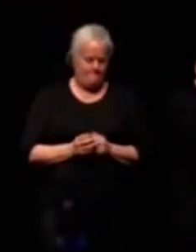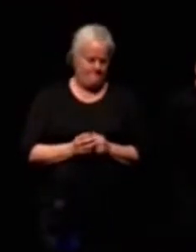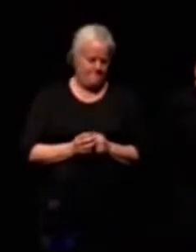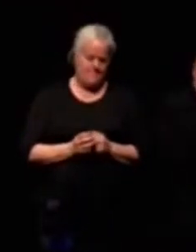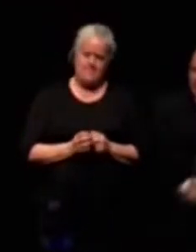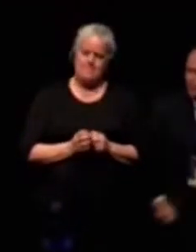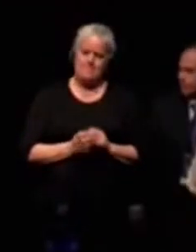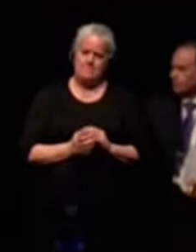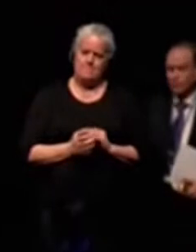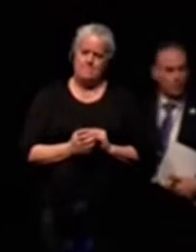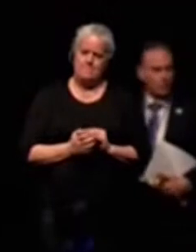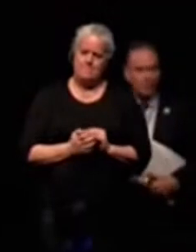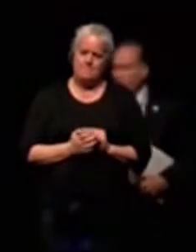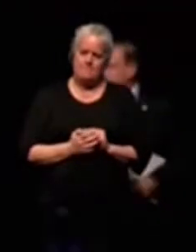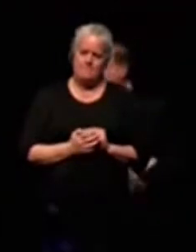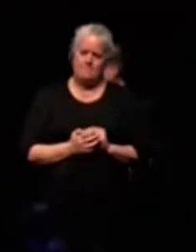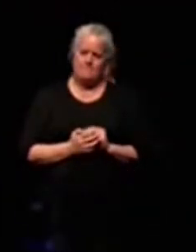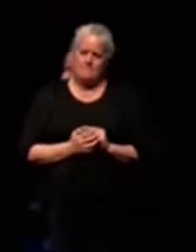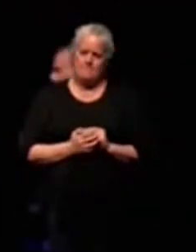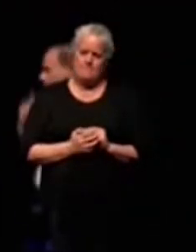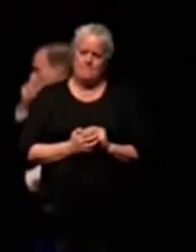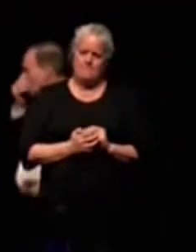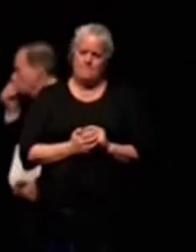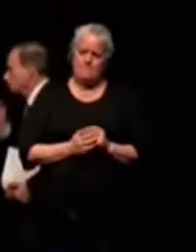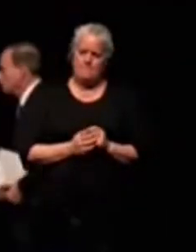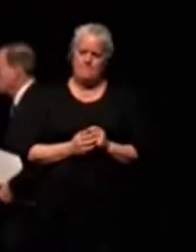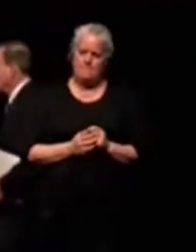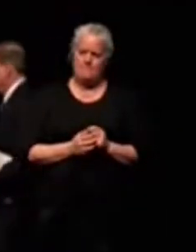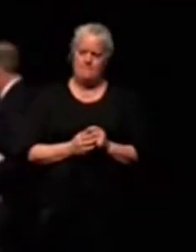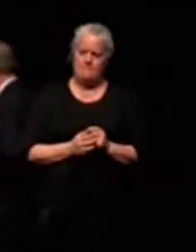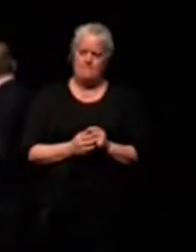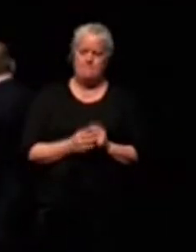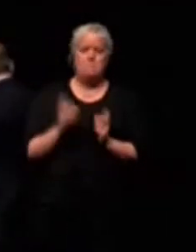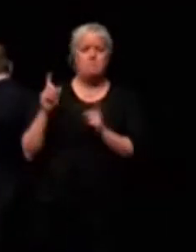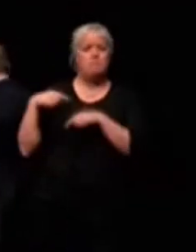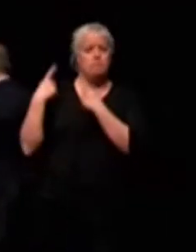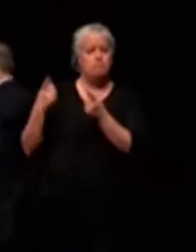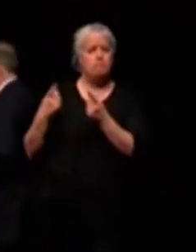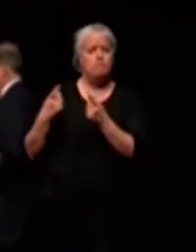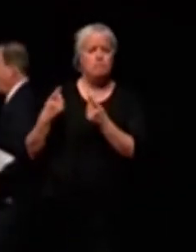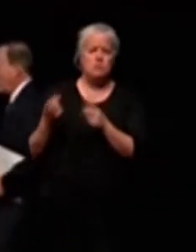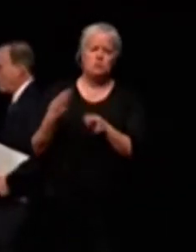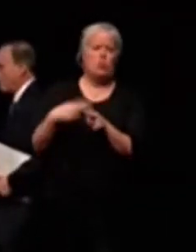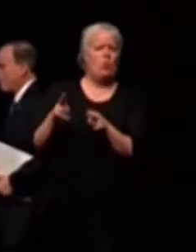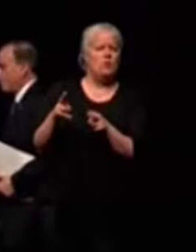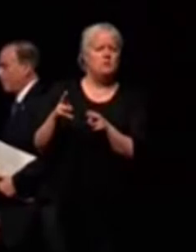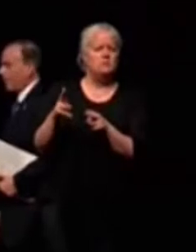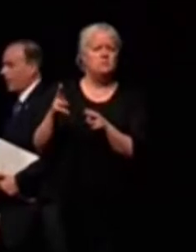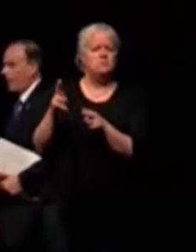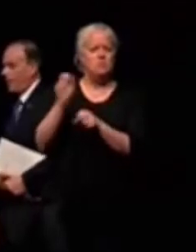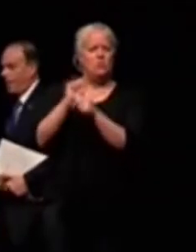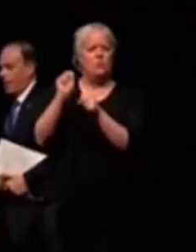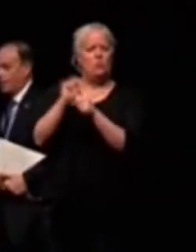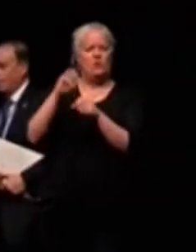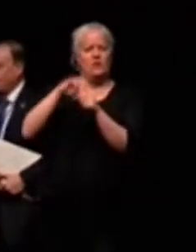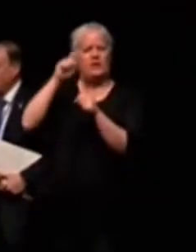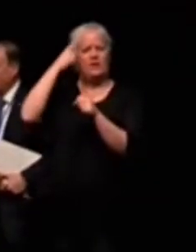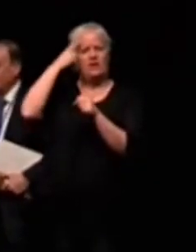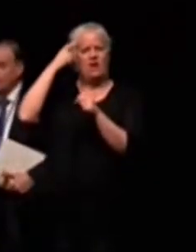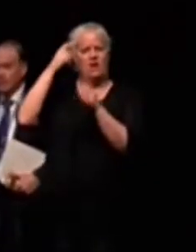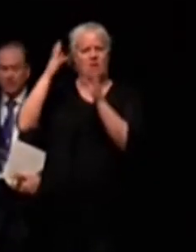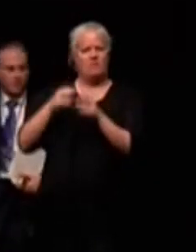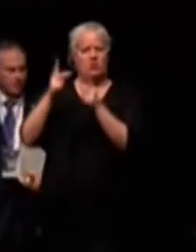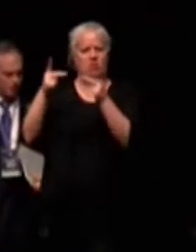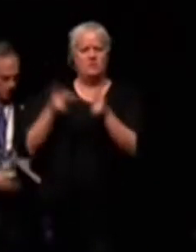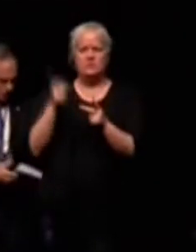Look, in Governor Hochul's relatively short tenure, she has already proven herself to be a